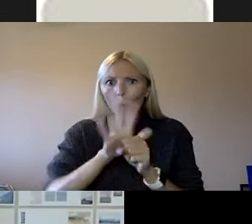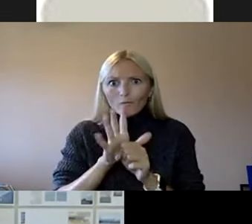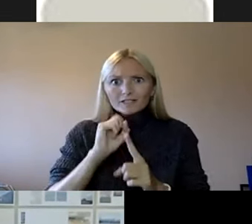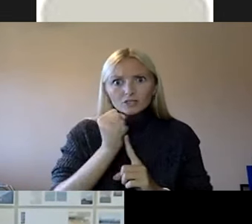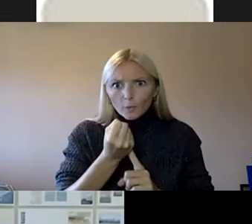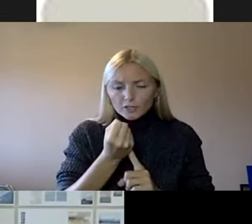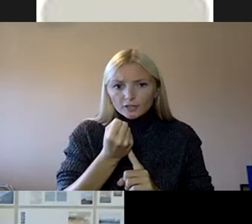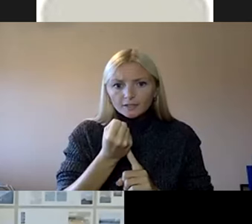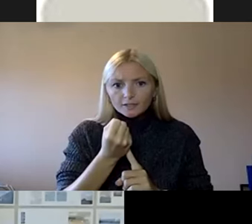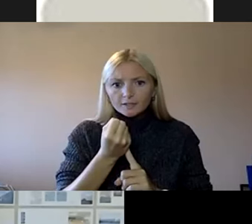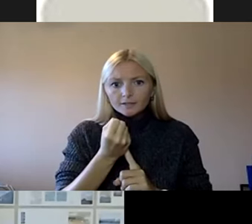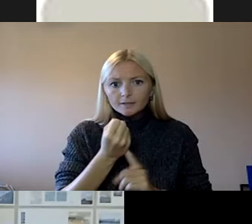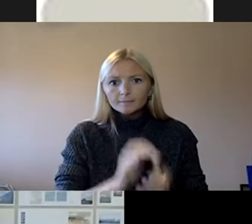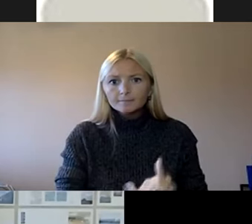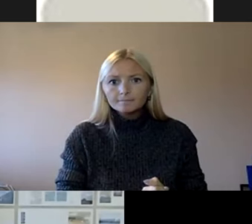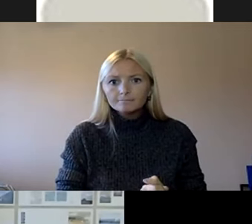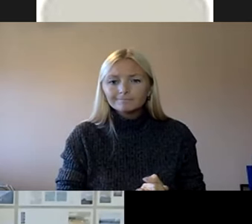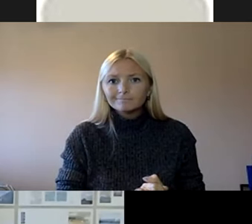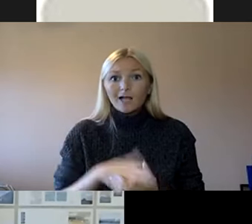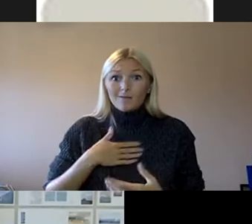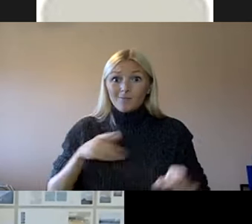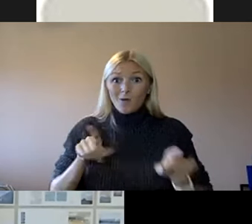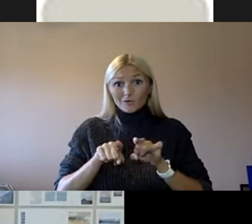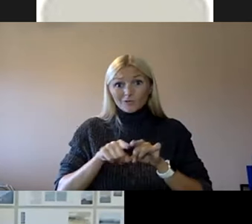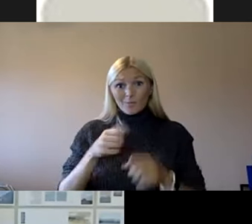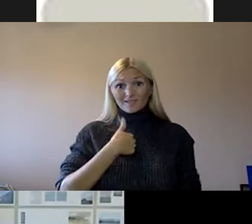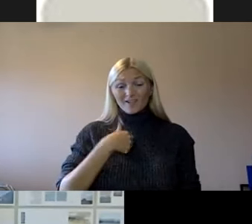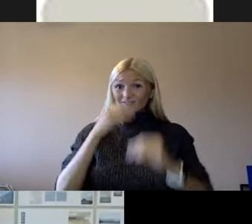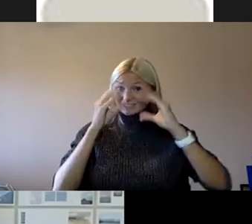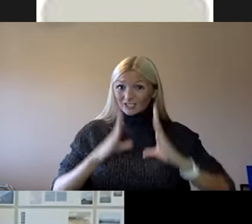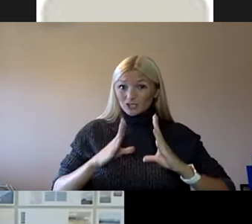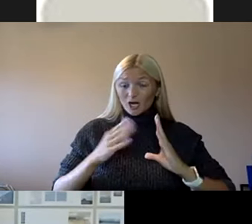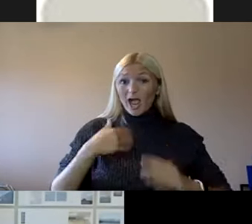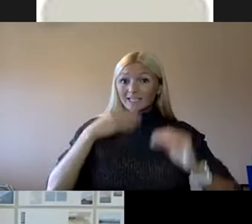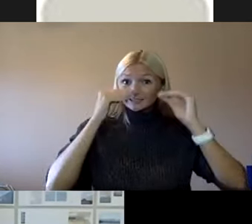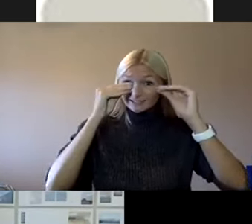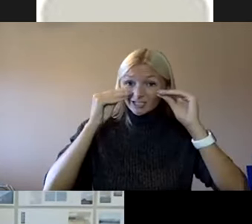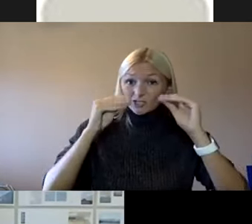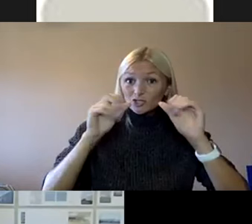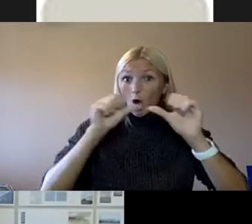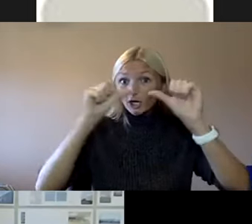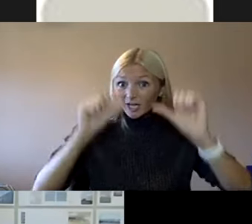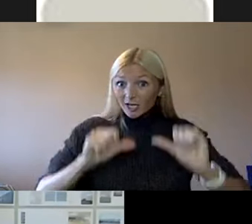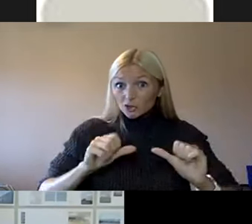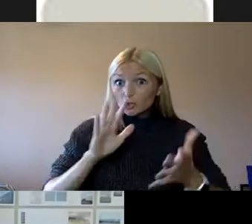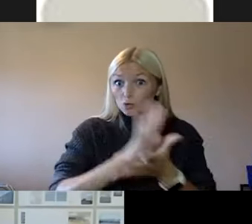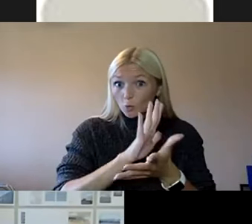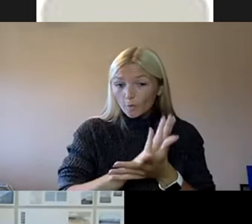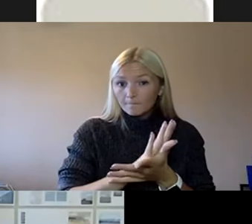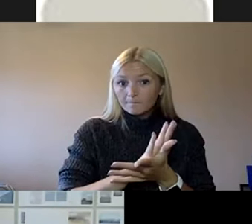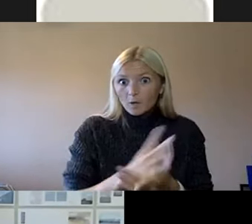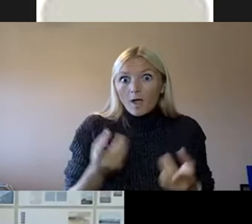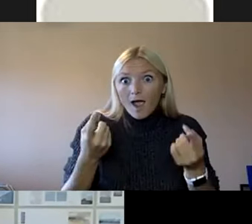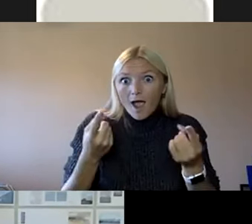situation, because I'm also a teacher. I teach at the architecture school. And so what happened